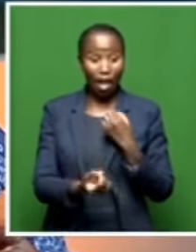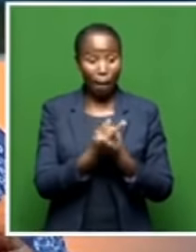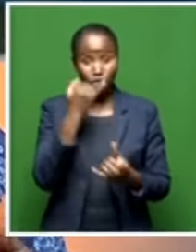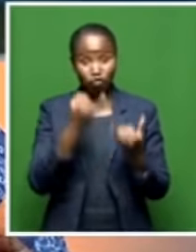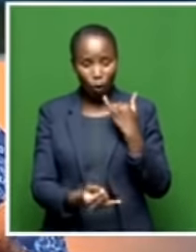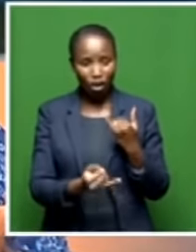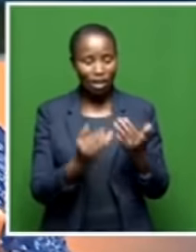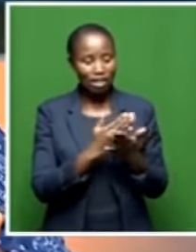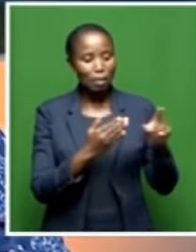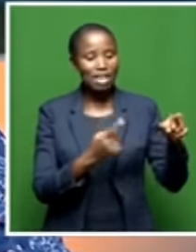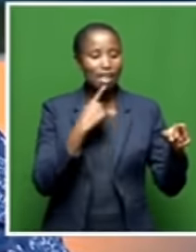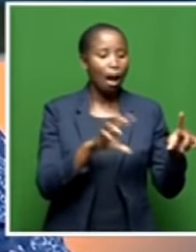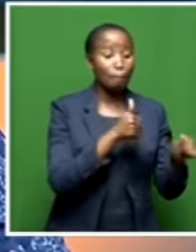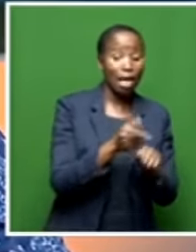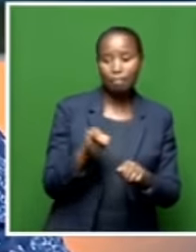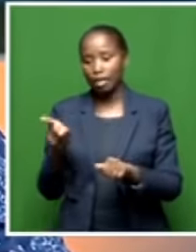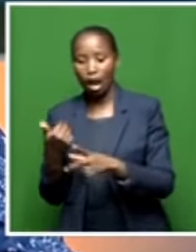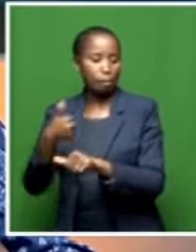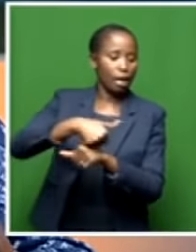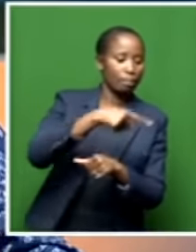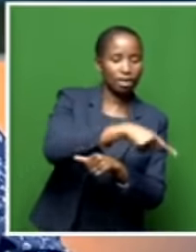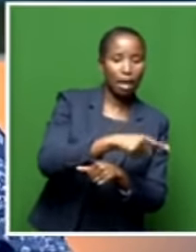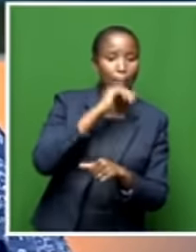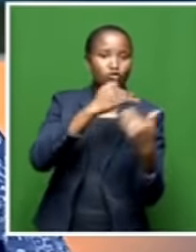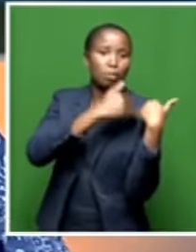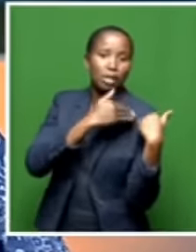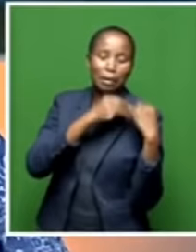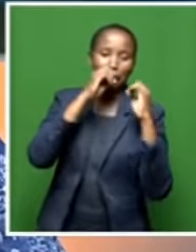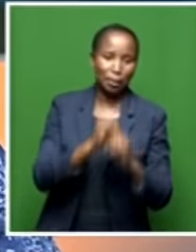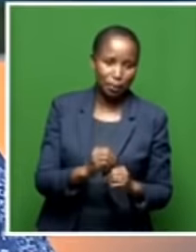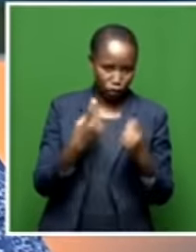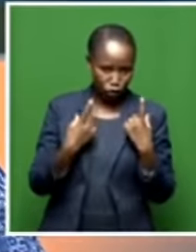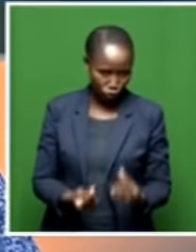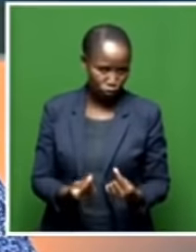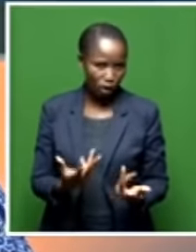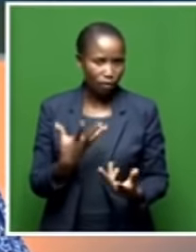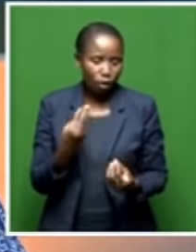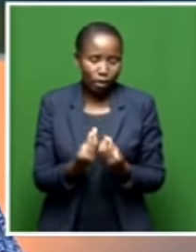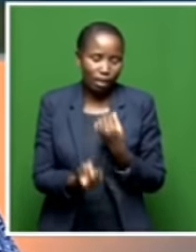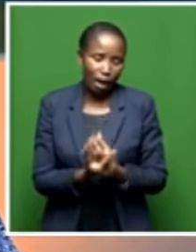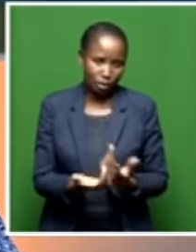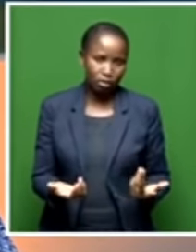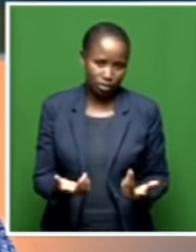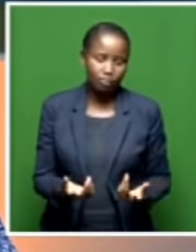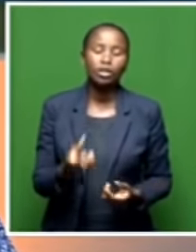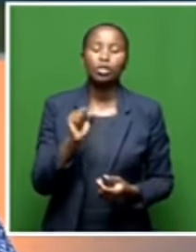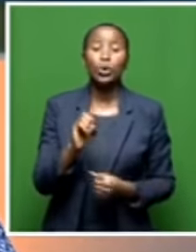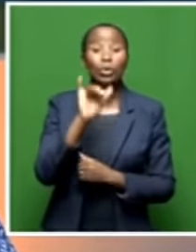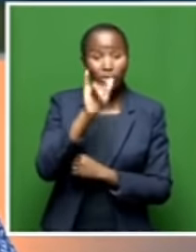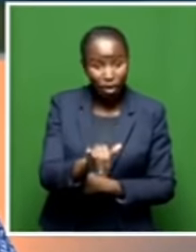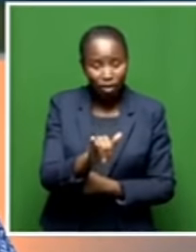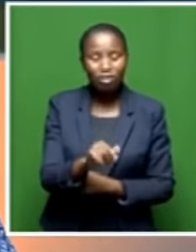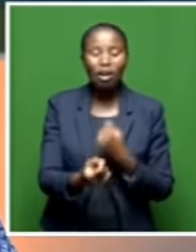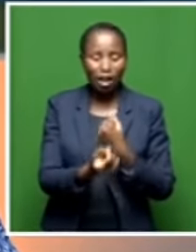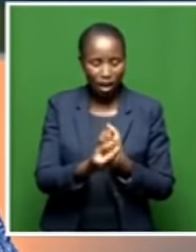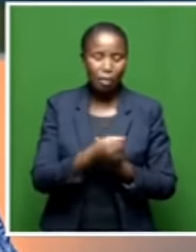be responsible for the wrongs that are happening. And that indeed creates problems for ordinary citizens. But I think it's